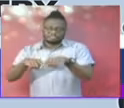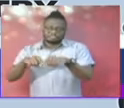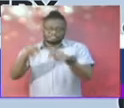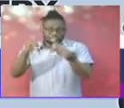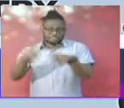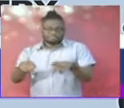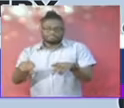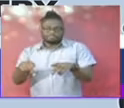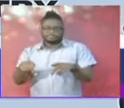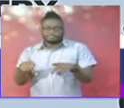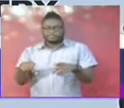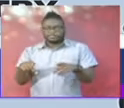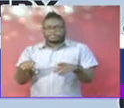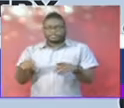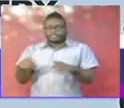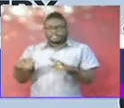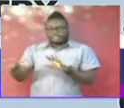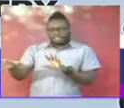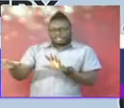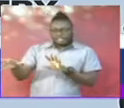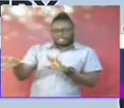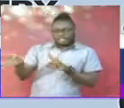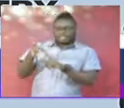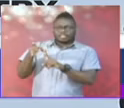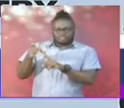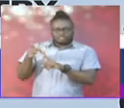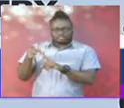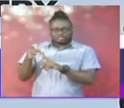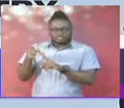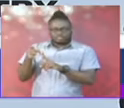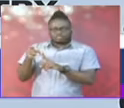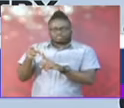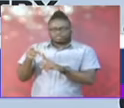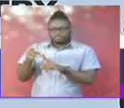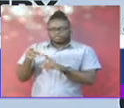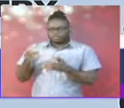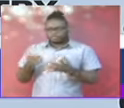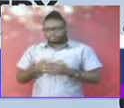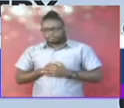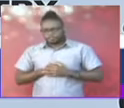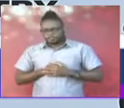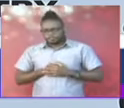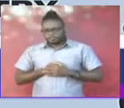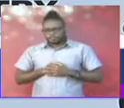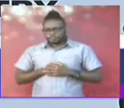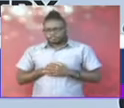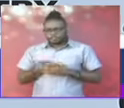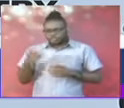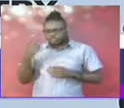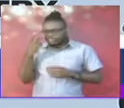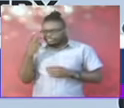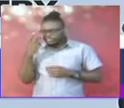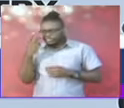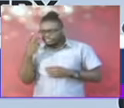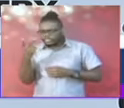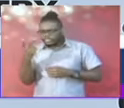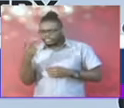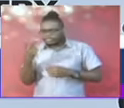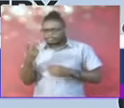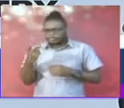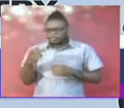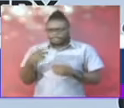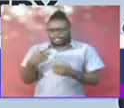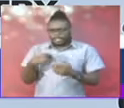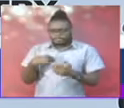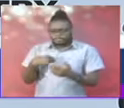at the profile that we have in Trinidad and Tobago in terms of the epidemiological profile of the people that are being infected. We have a very